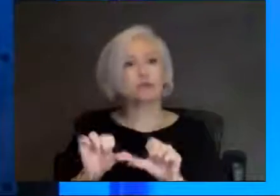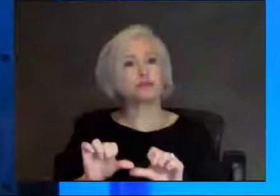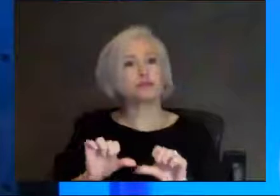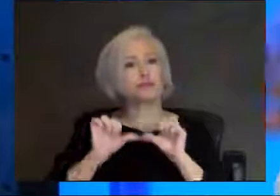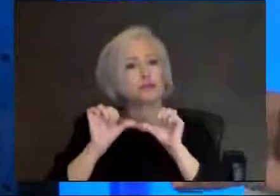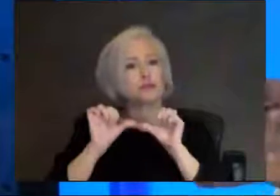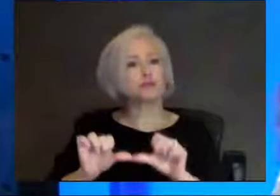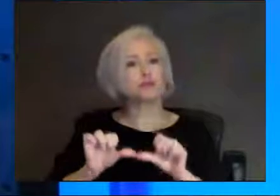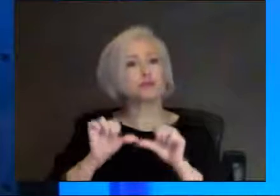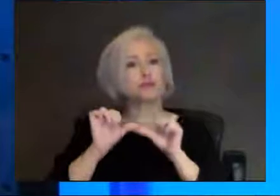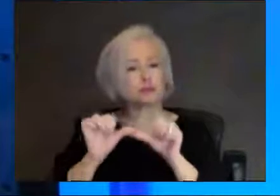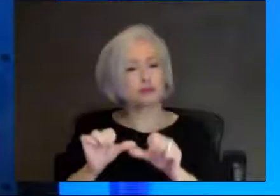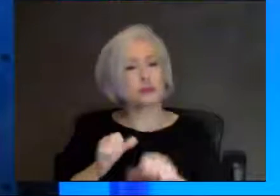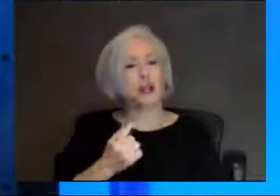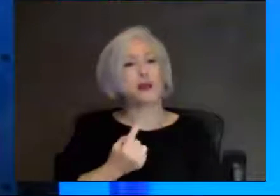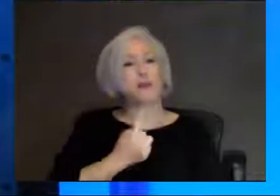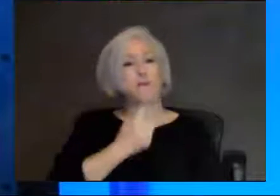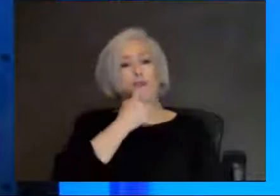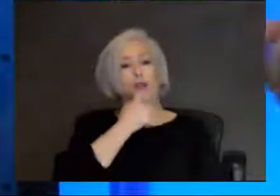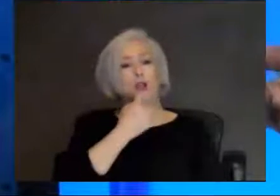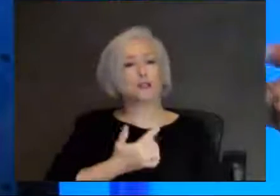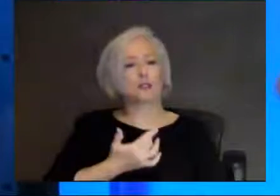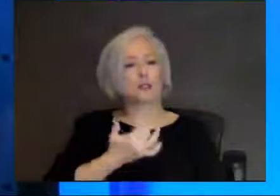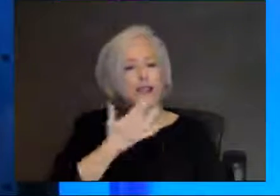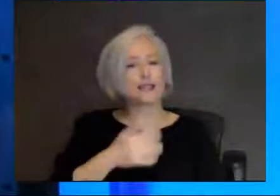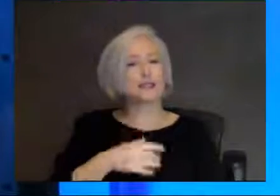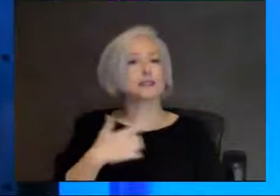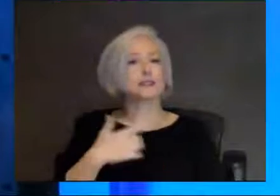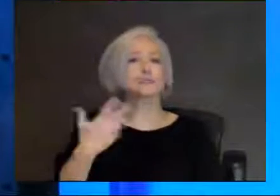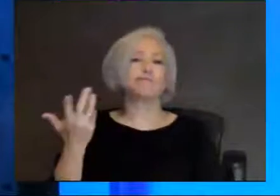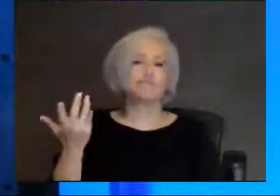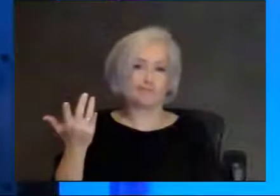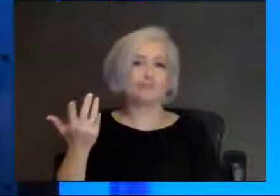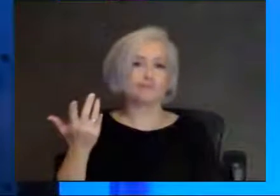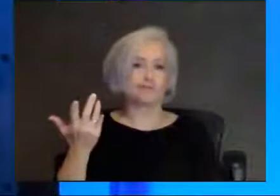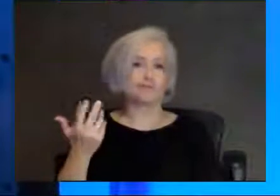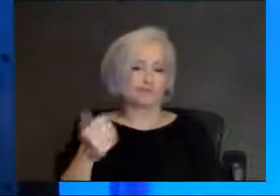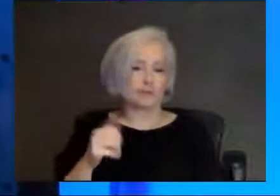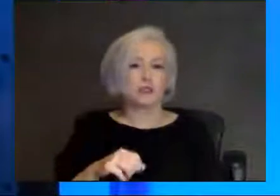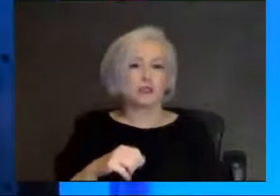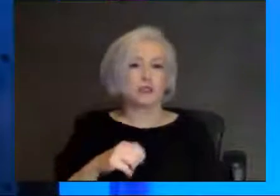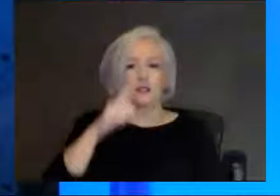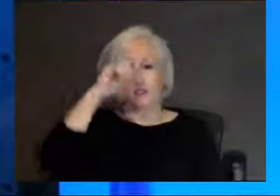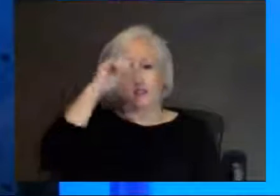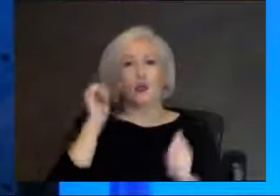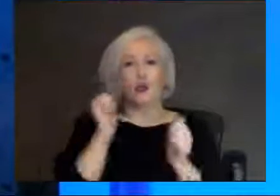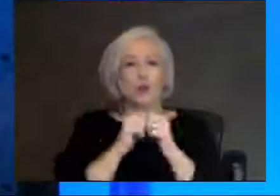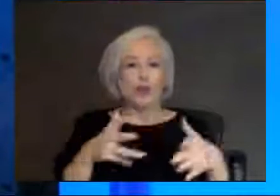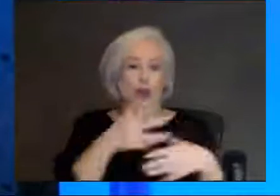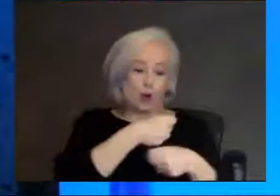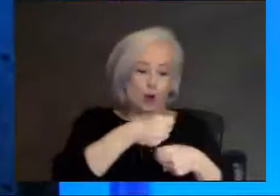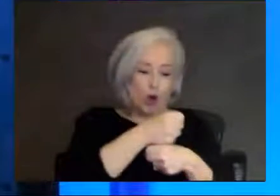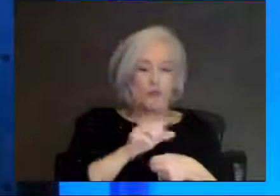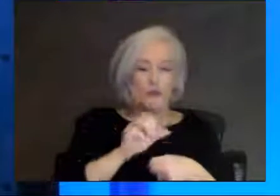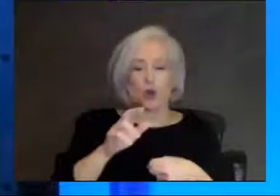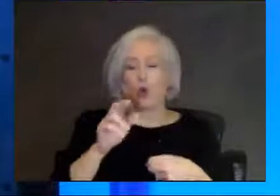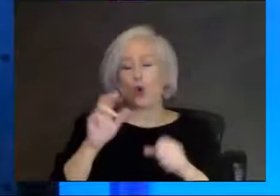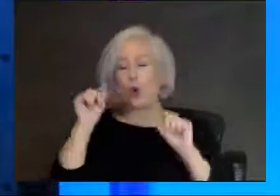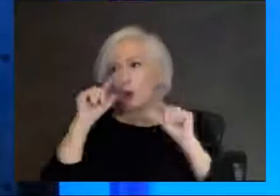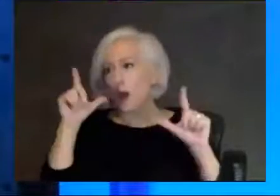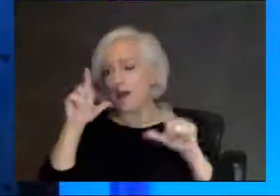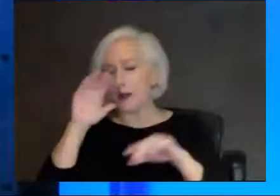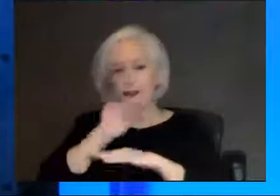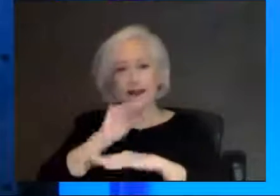not just with coffee, with anything, and like I said, you get up in the middle of the night and you're still having this taste, then it's a problem.